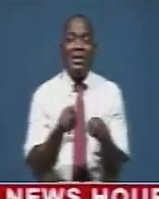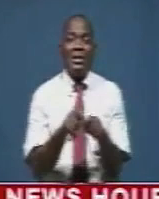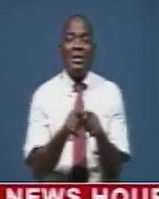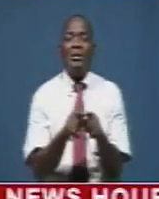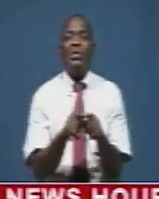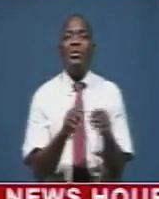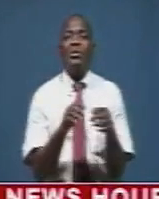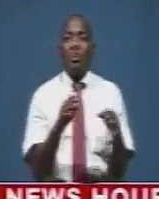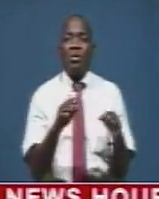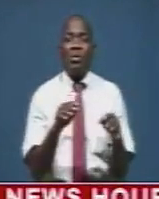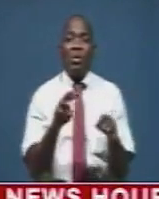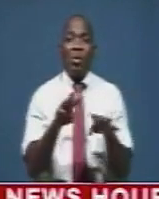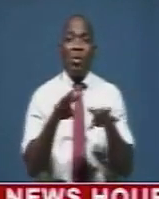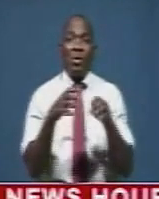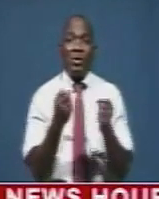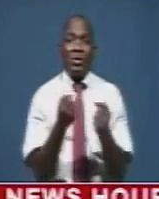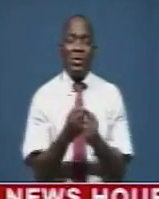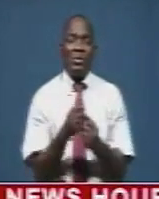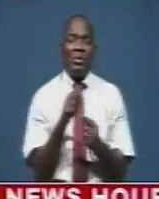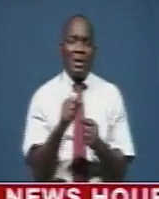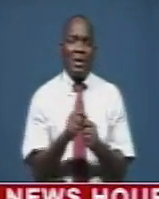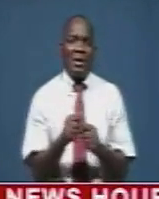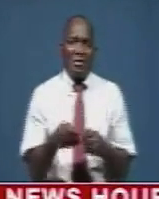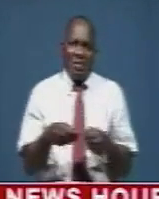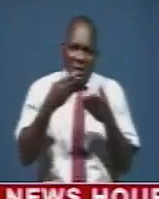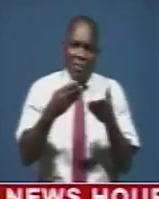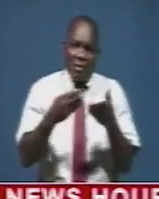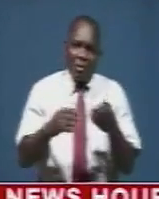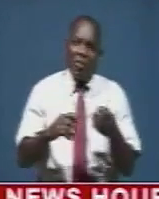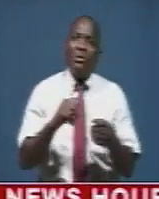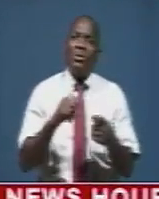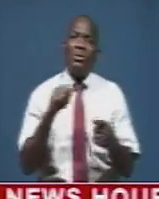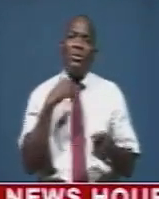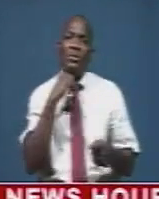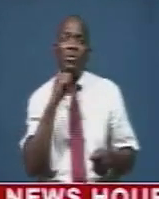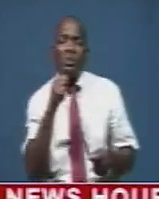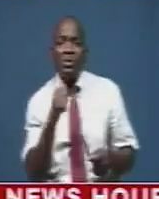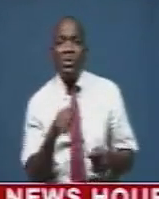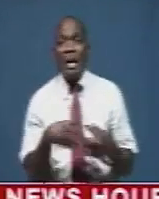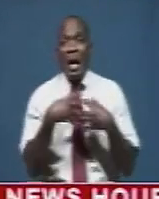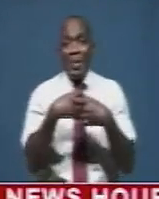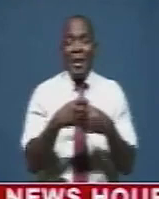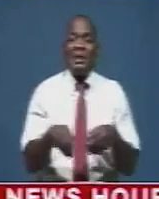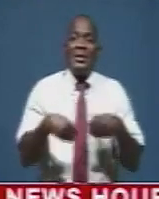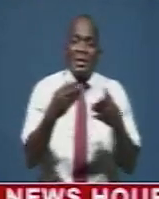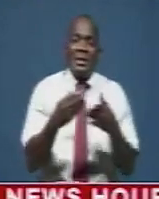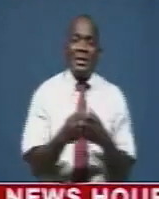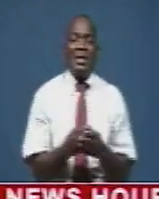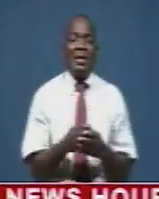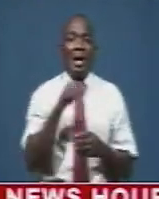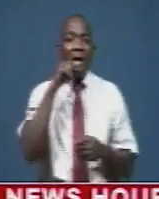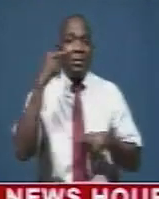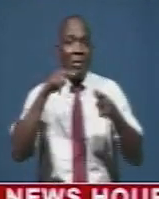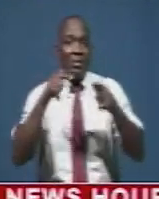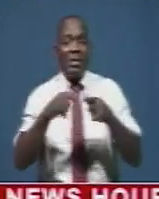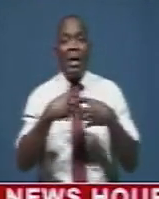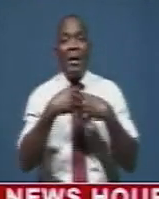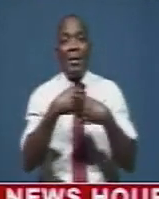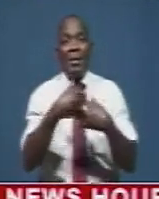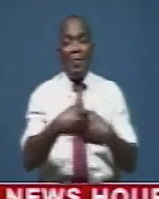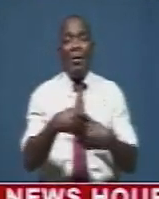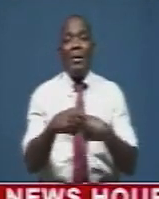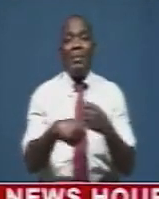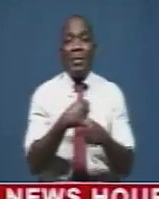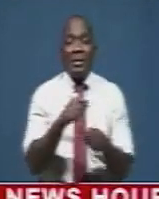associated workshops will be equipped with tools and machinery to provide agro-processing machines